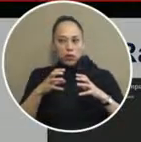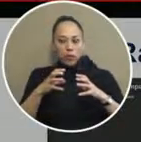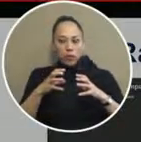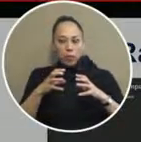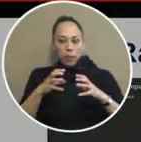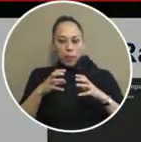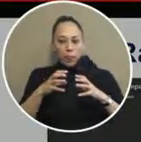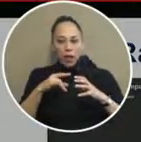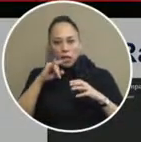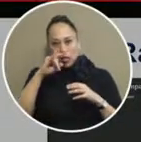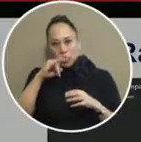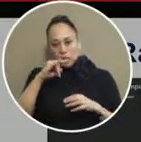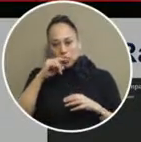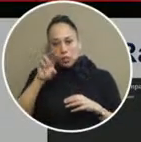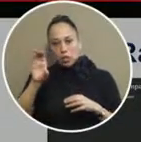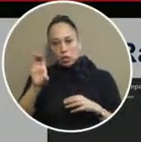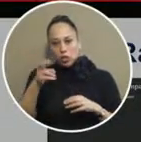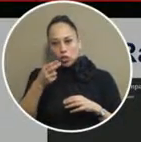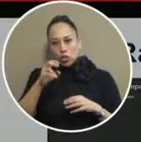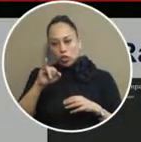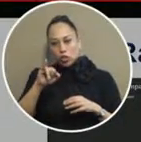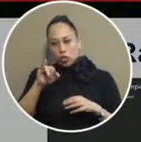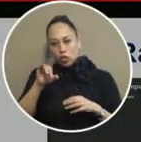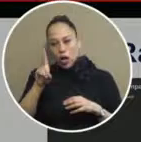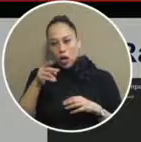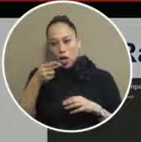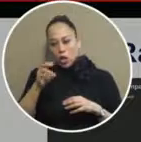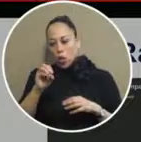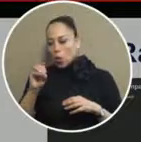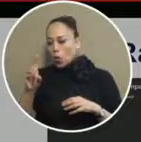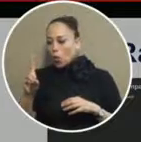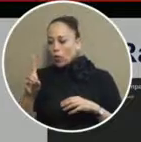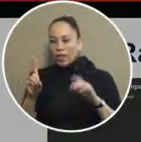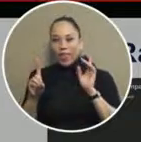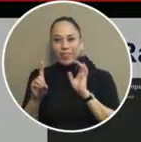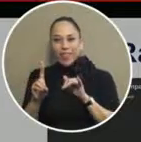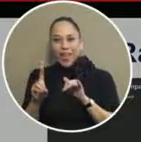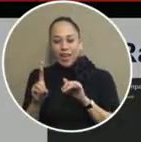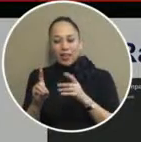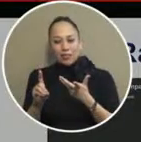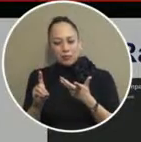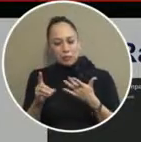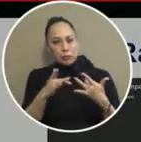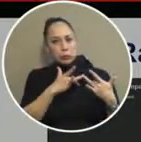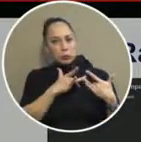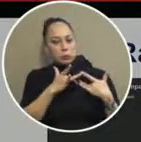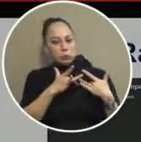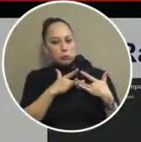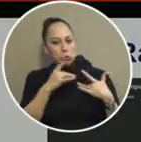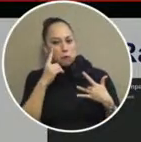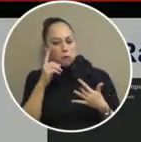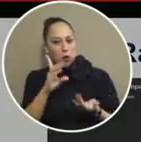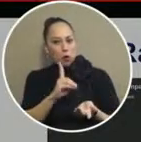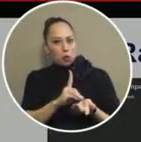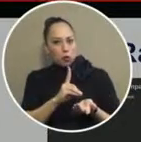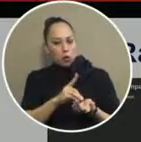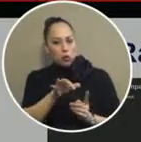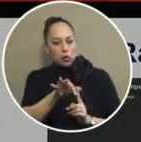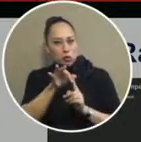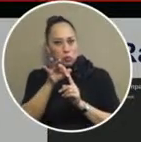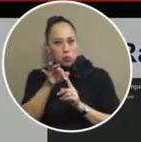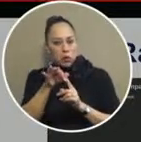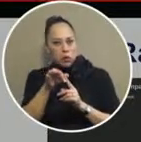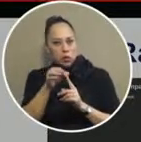syndrome of childhood, which is causing a great concern within our pediatric